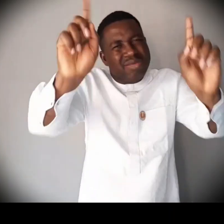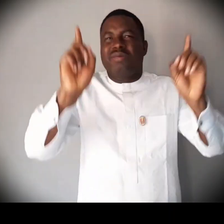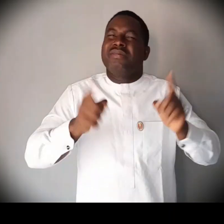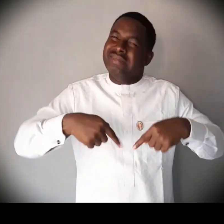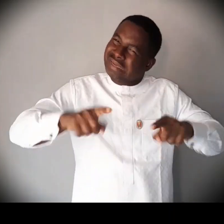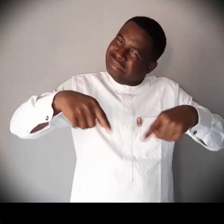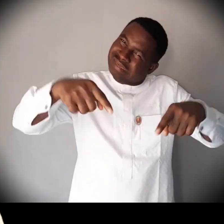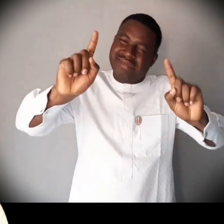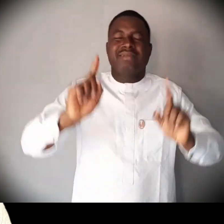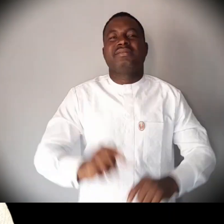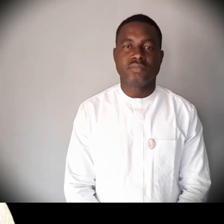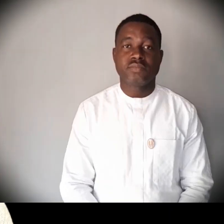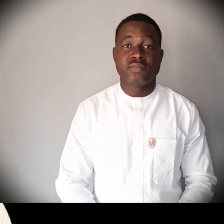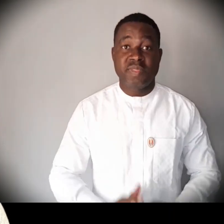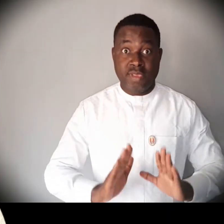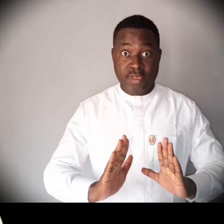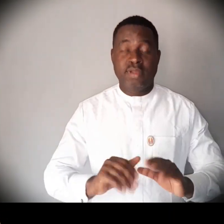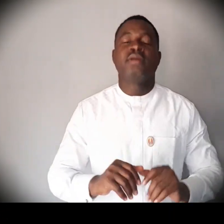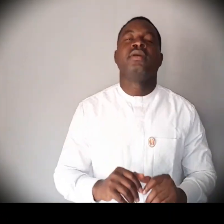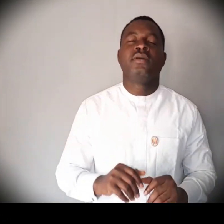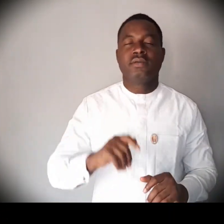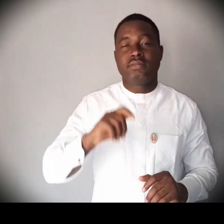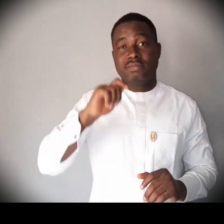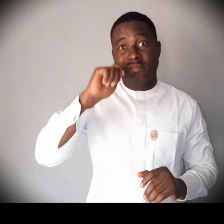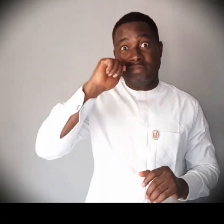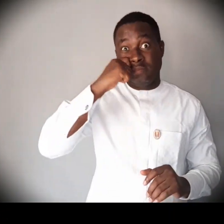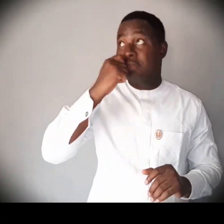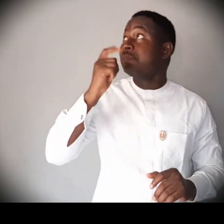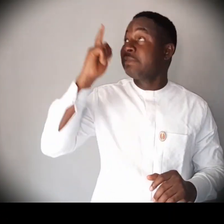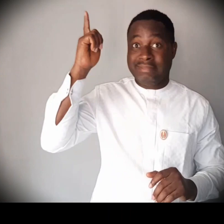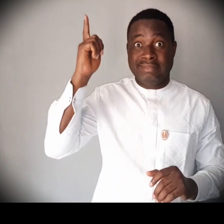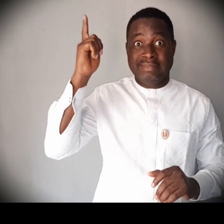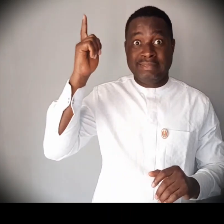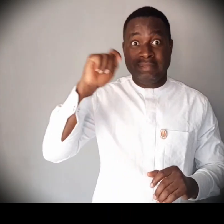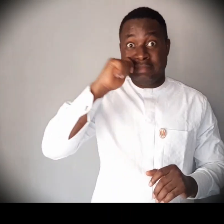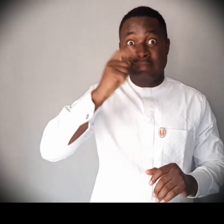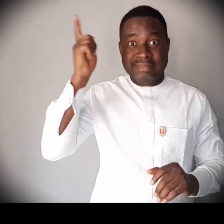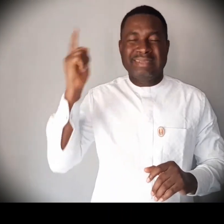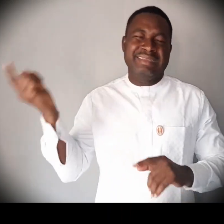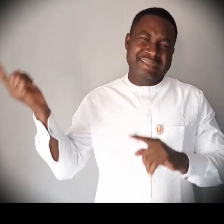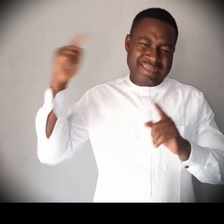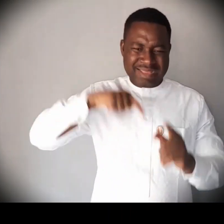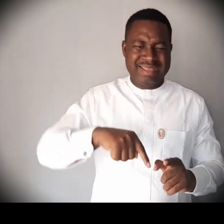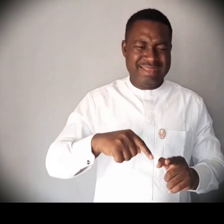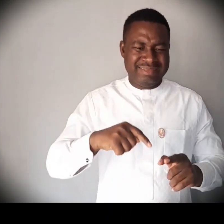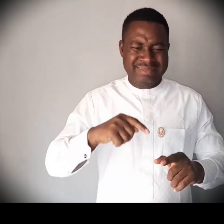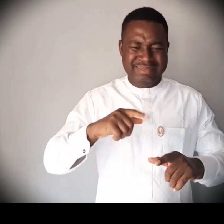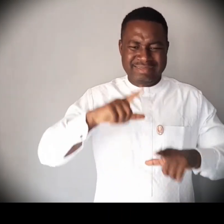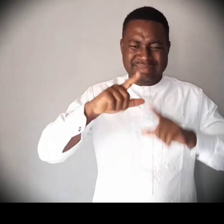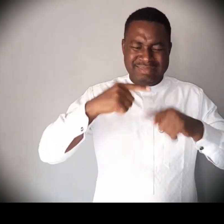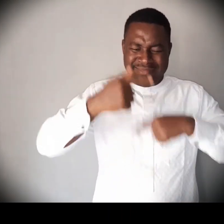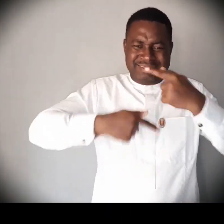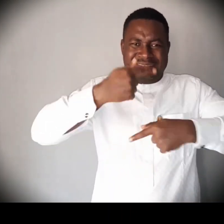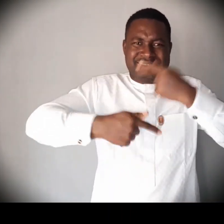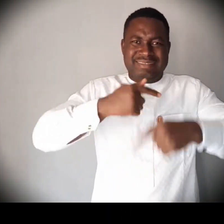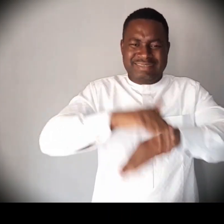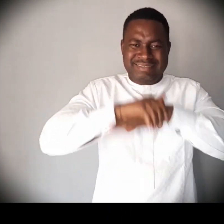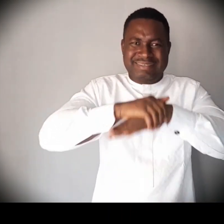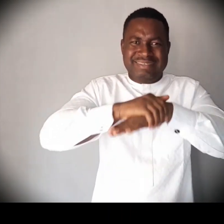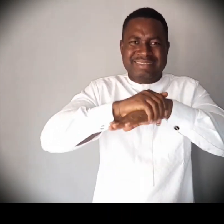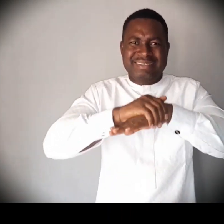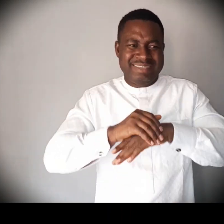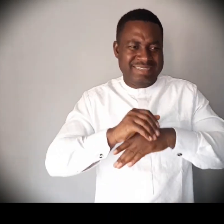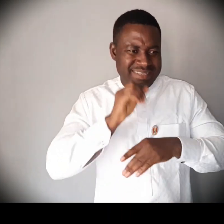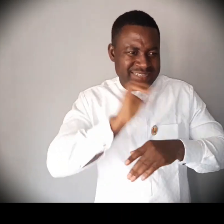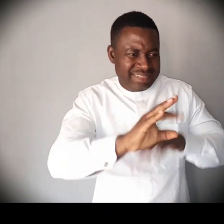English, works against the linguistic rights of our deaf children and our deaf communities. There are no two